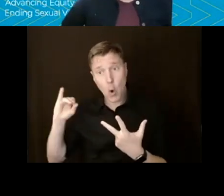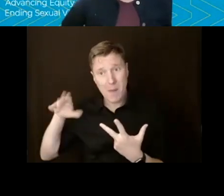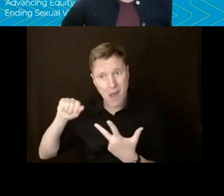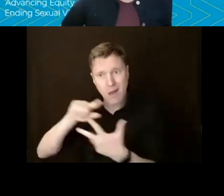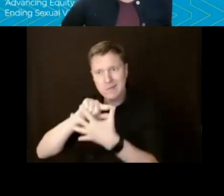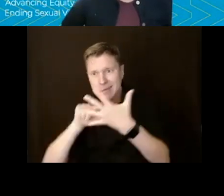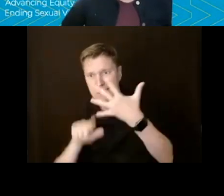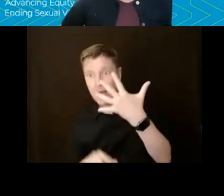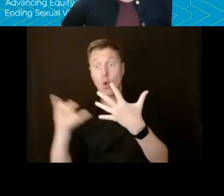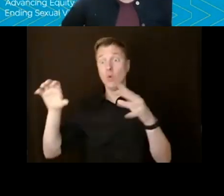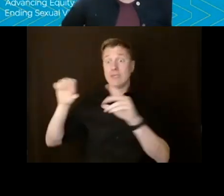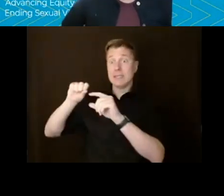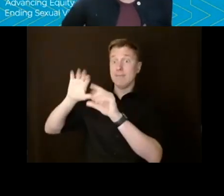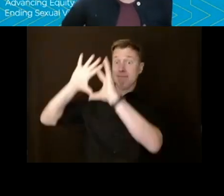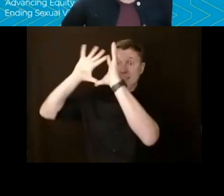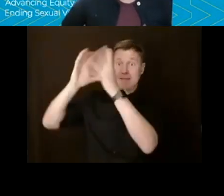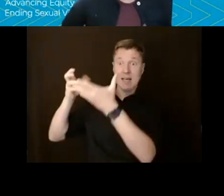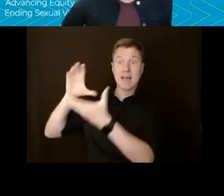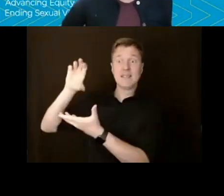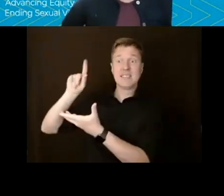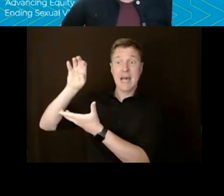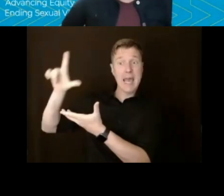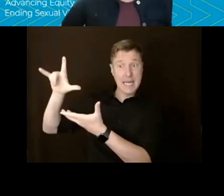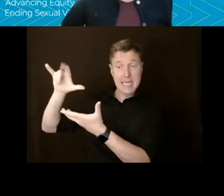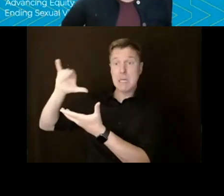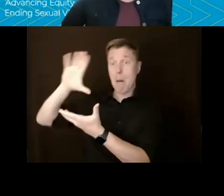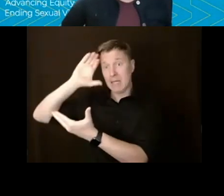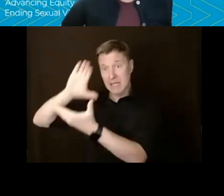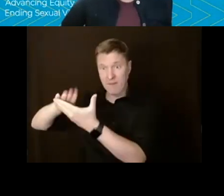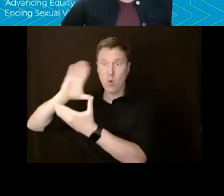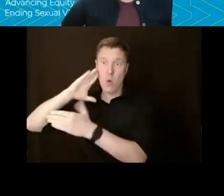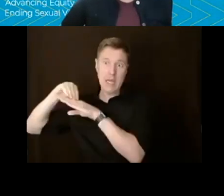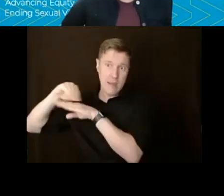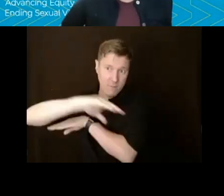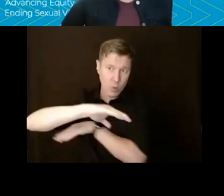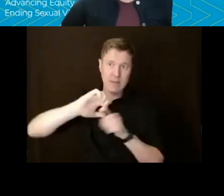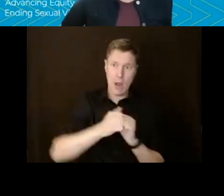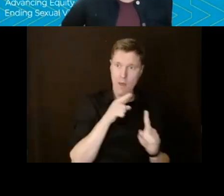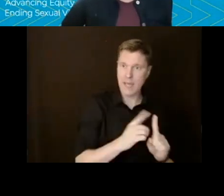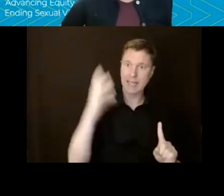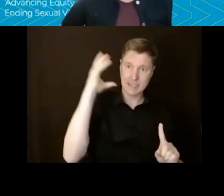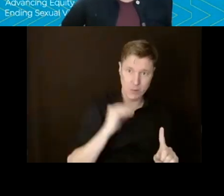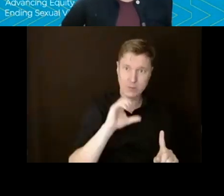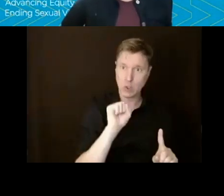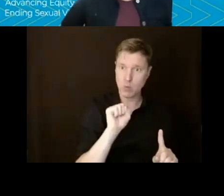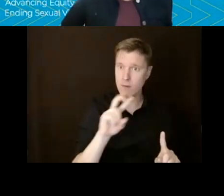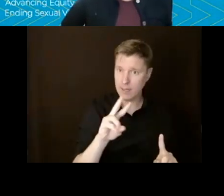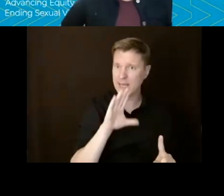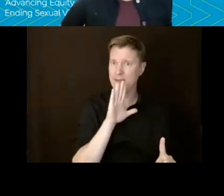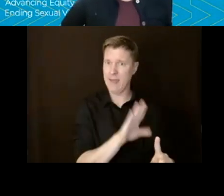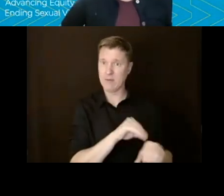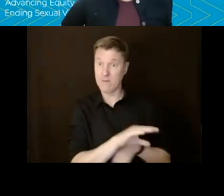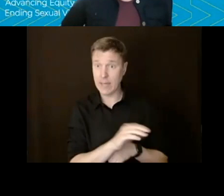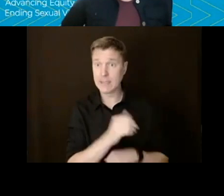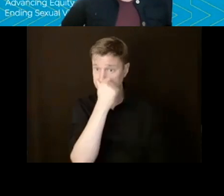societal beliefs, but factors that actually influence how this person would experience sexual violence and its effects. Then we